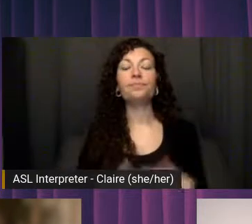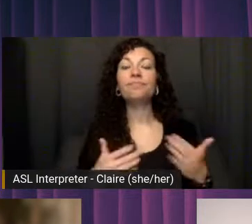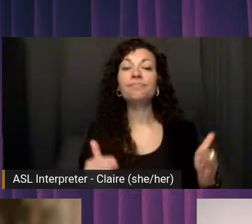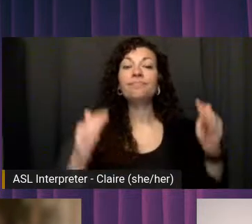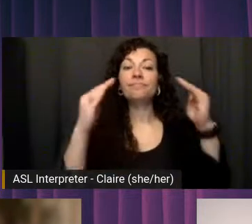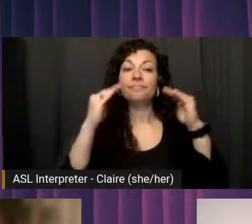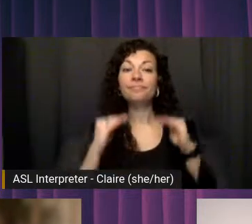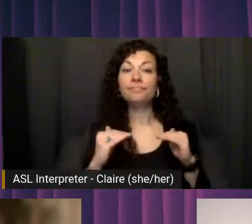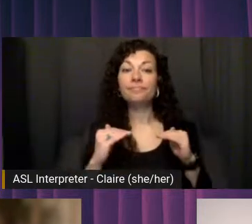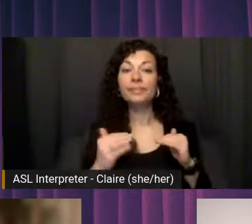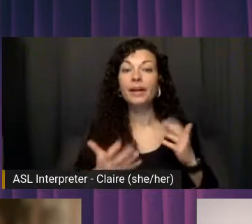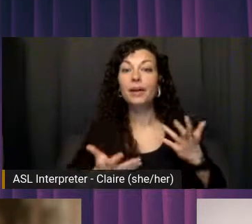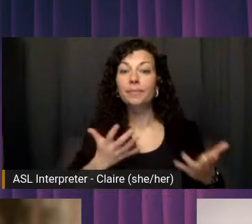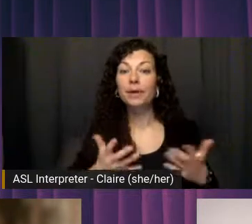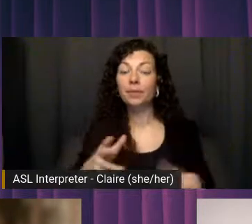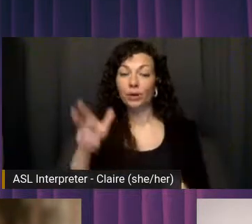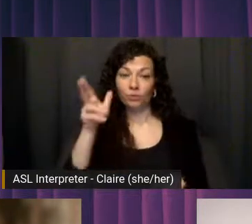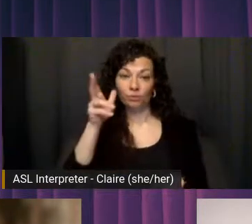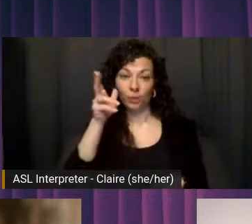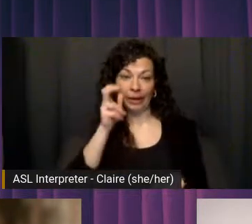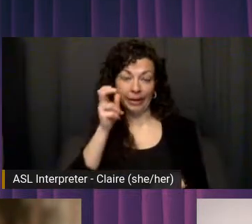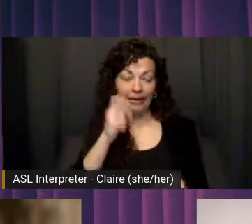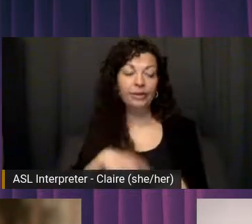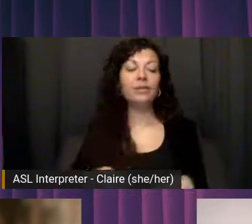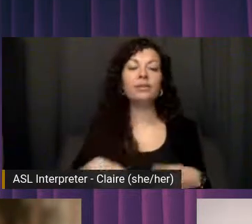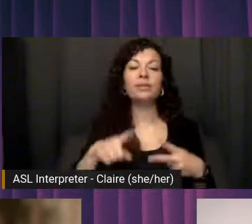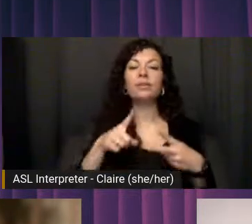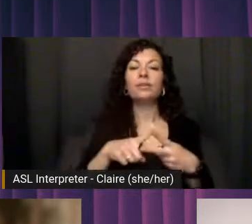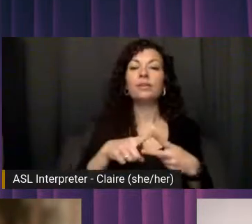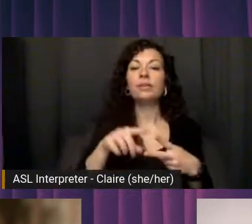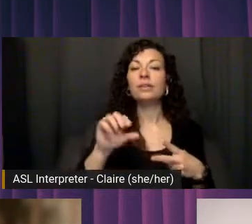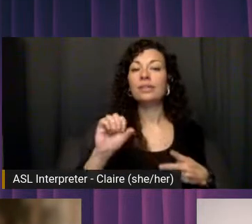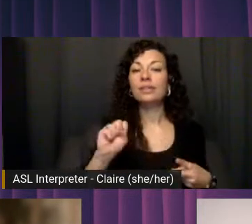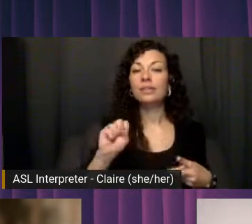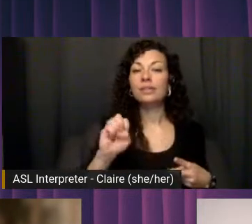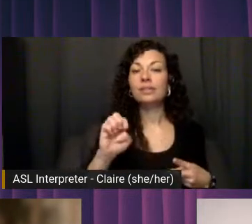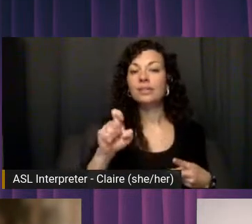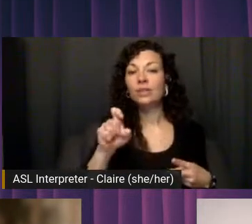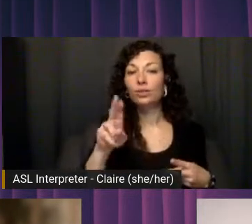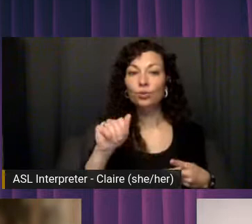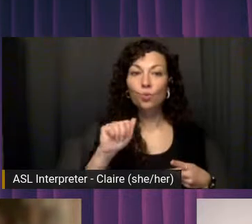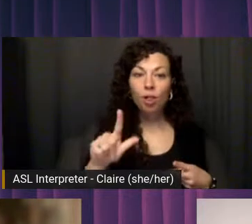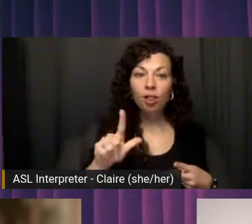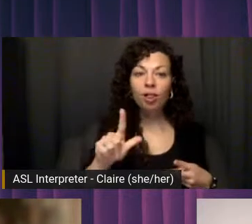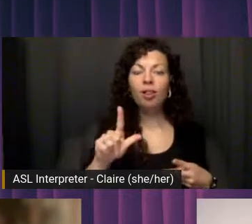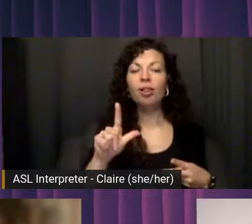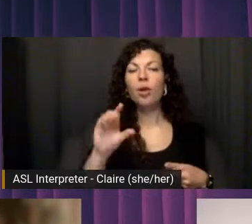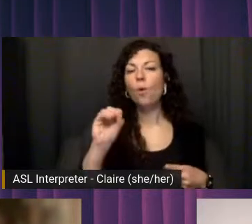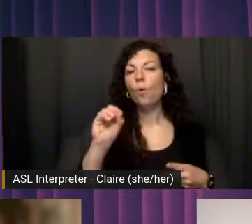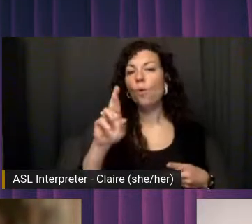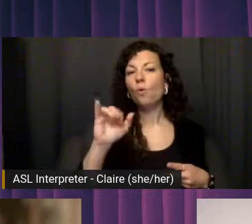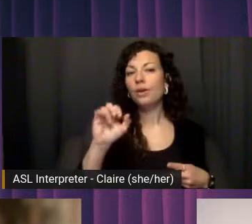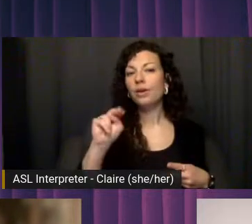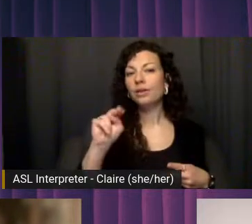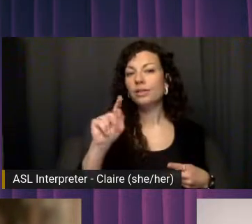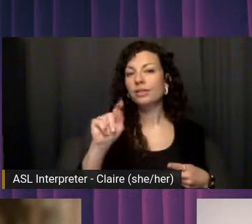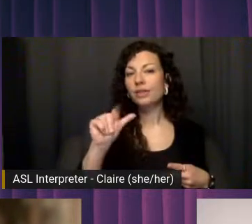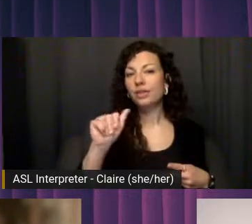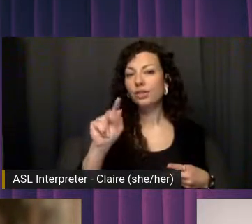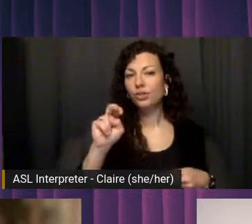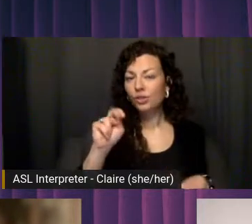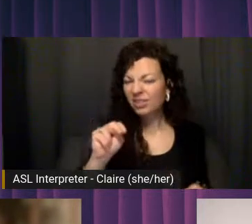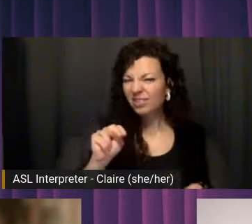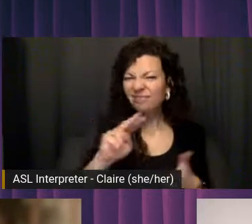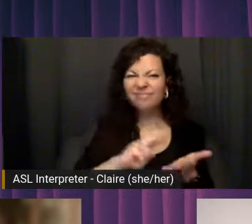orientation, just to know that that is very different than what we're talking about here, and that who someone loves or is, or prefers